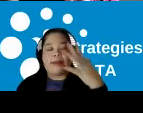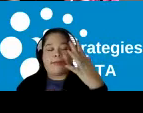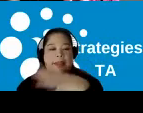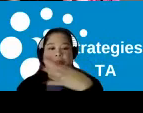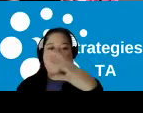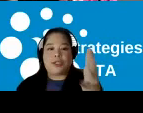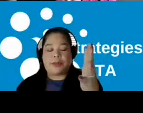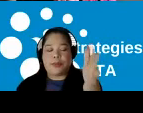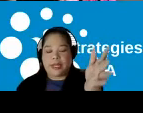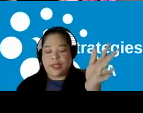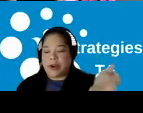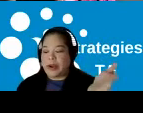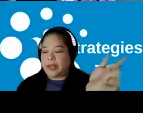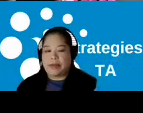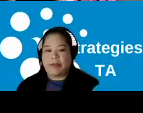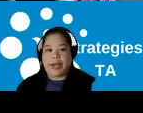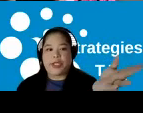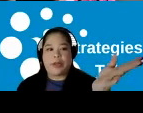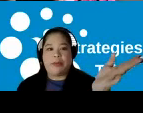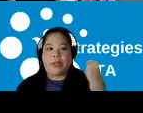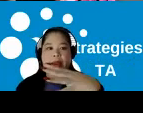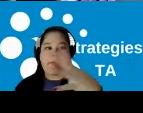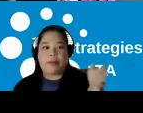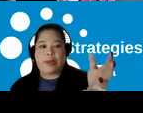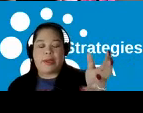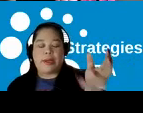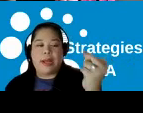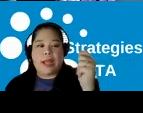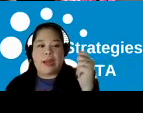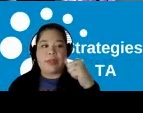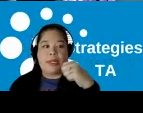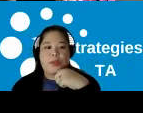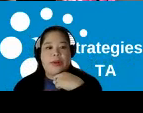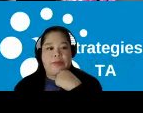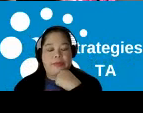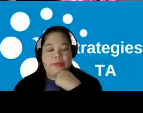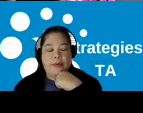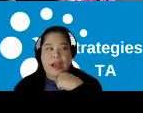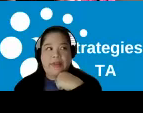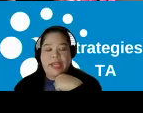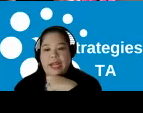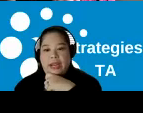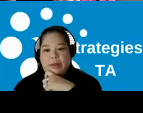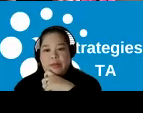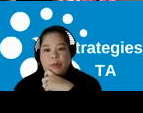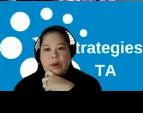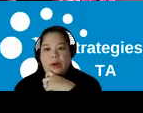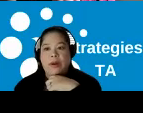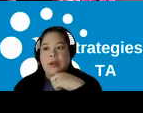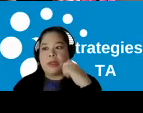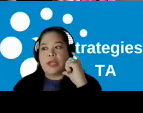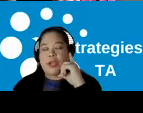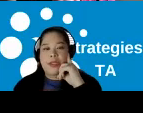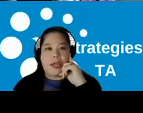the fact that you're just really sharing this information with everyone and really sort of advocating